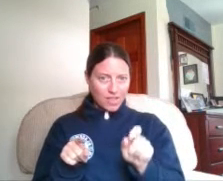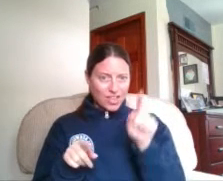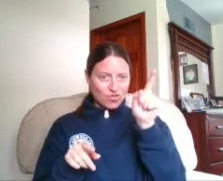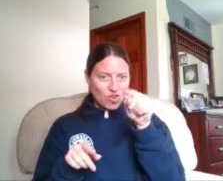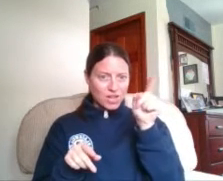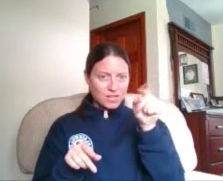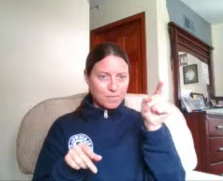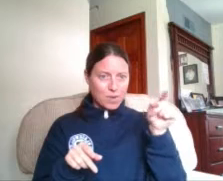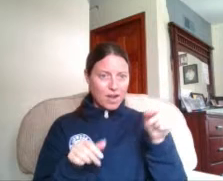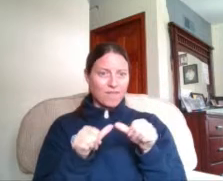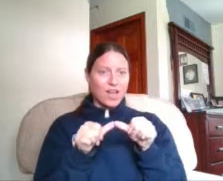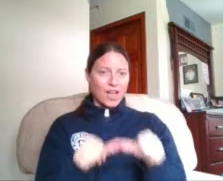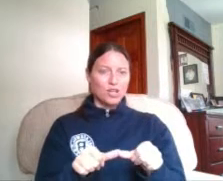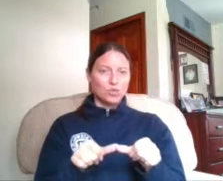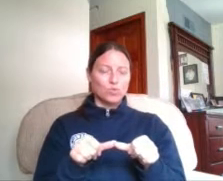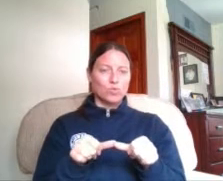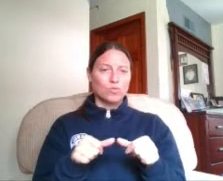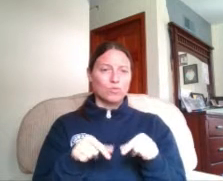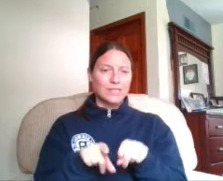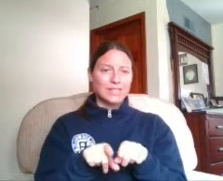those numbers off as you go.